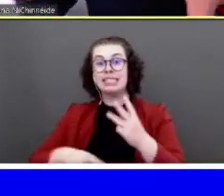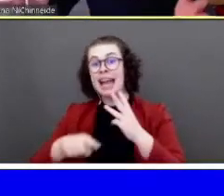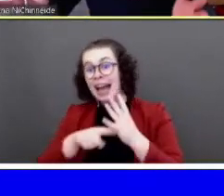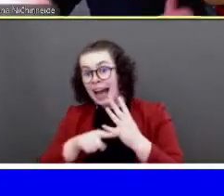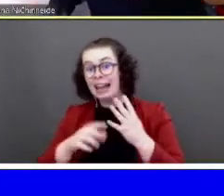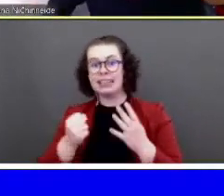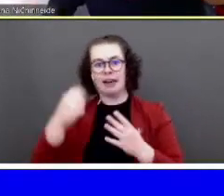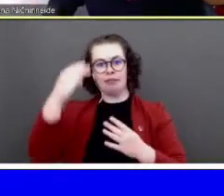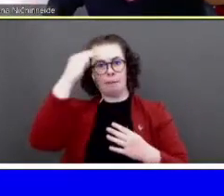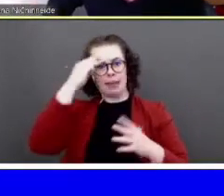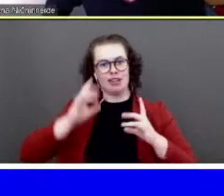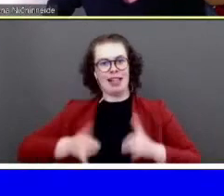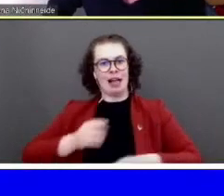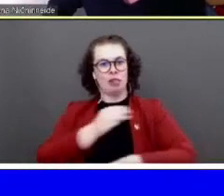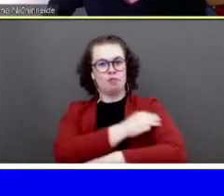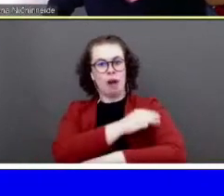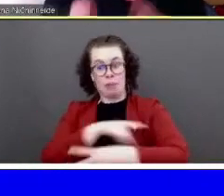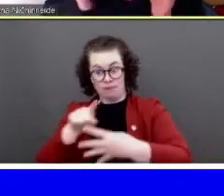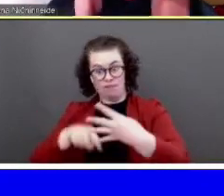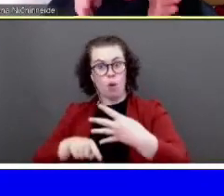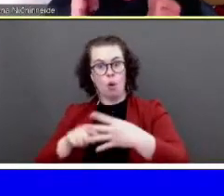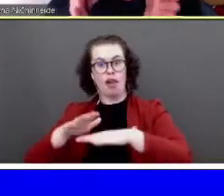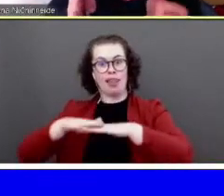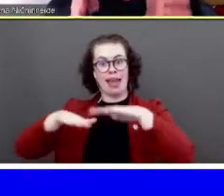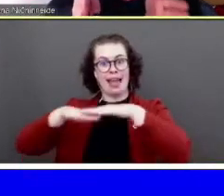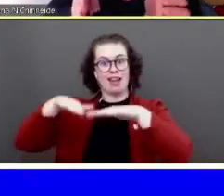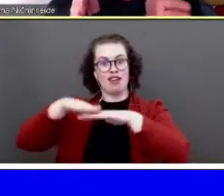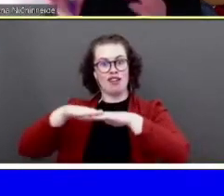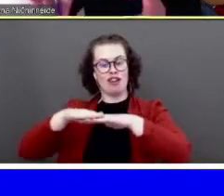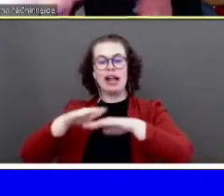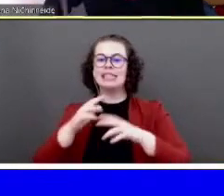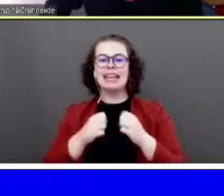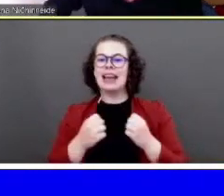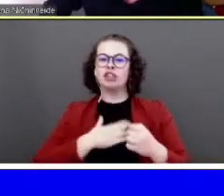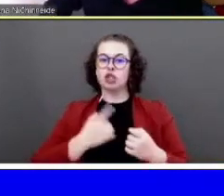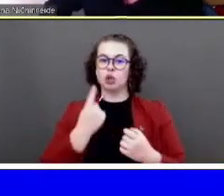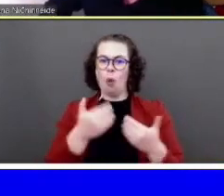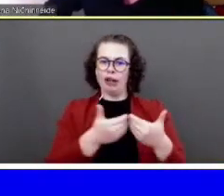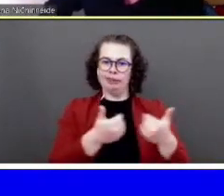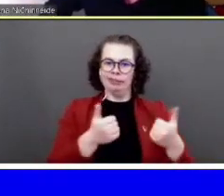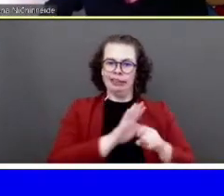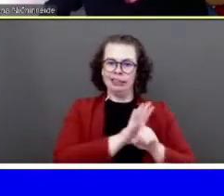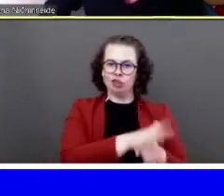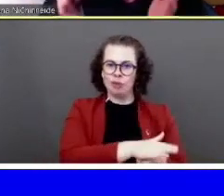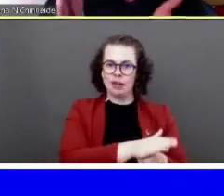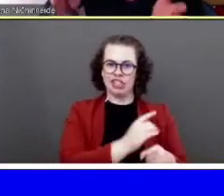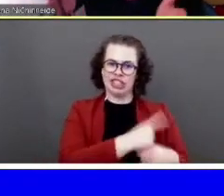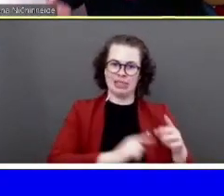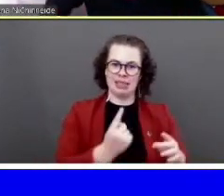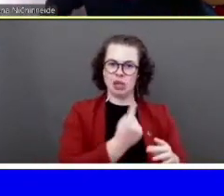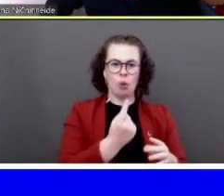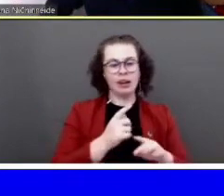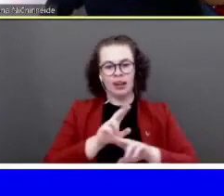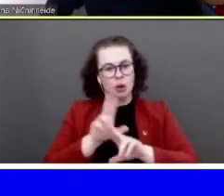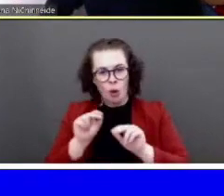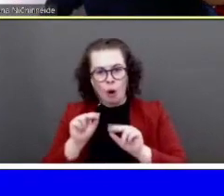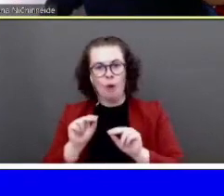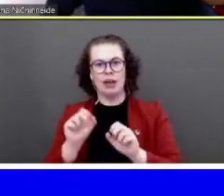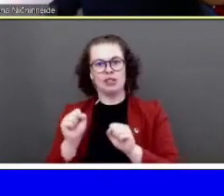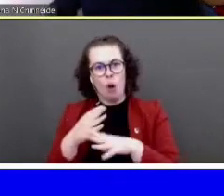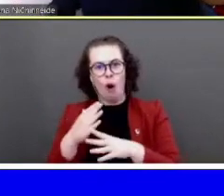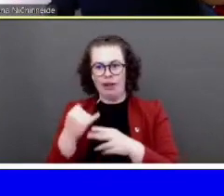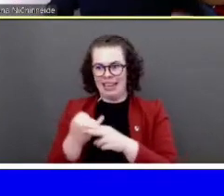know, it's complex, and it's not just looking at one form of discrimination at a time, no more should we look at one form of disability at a